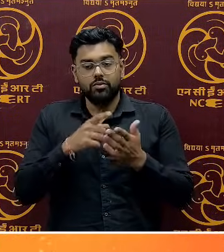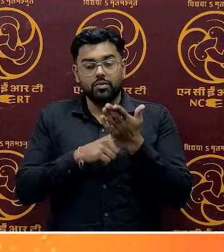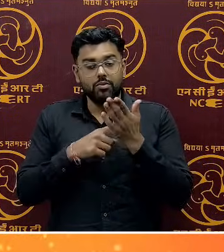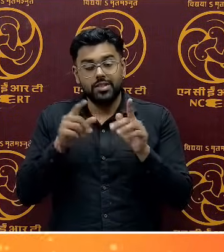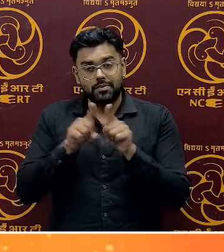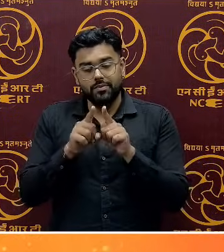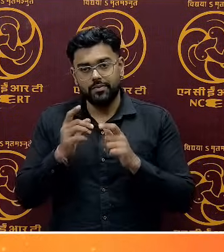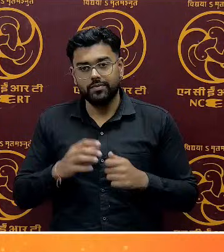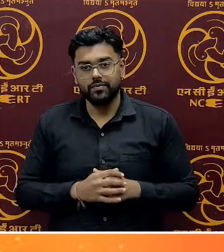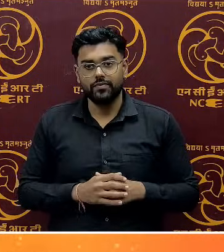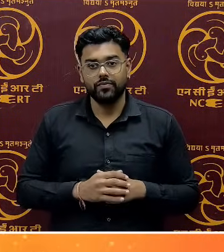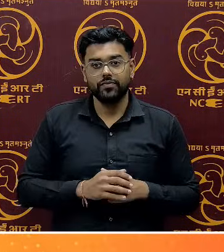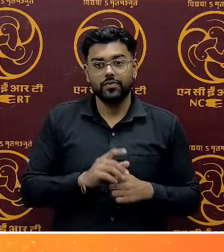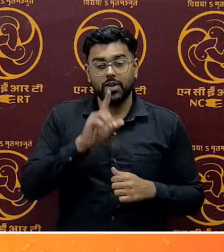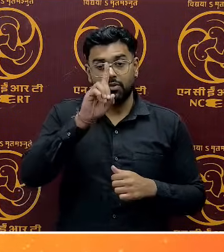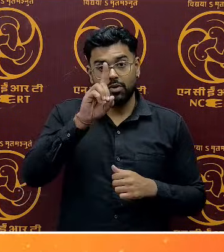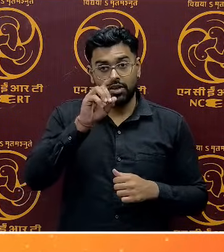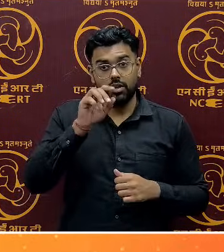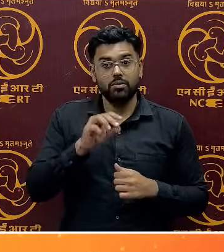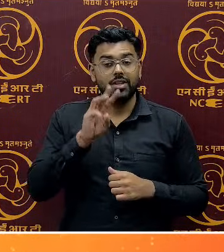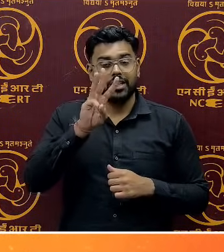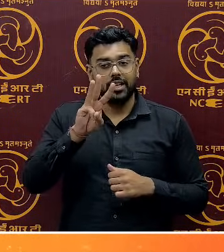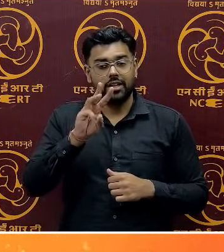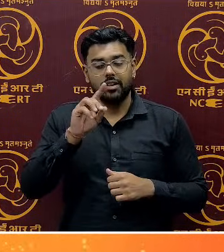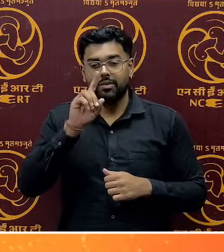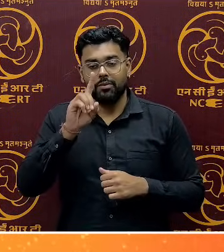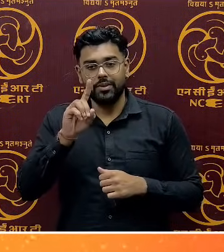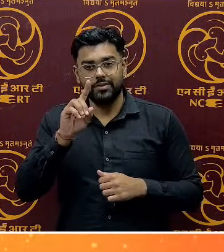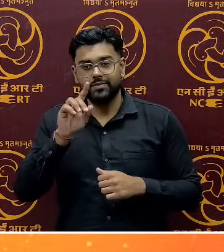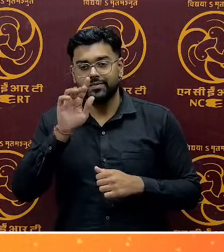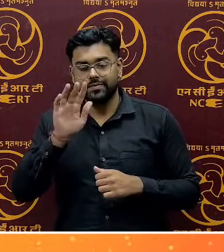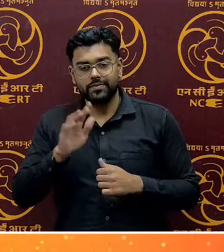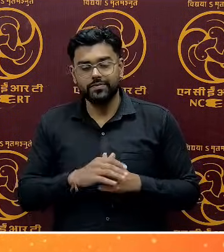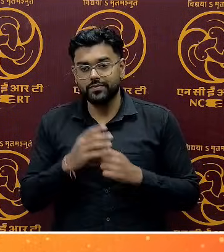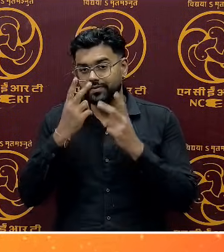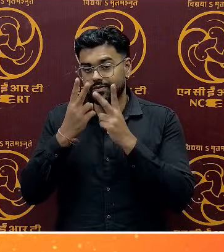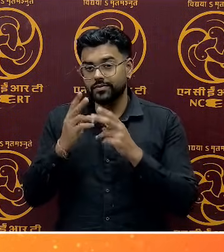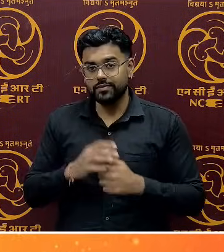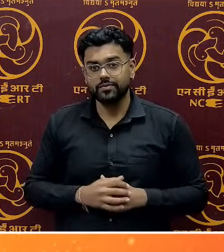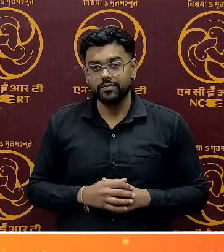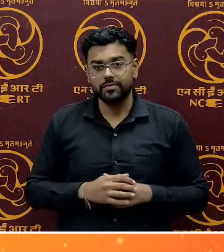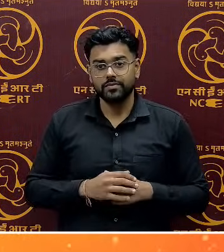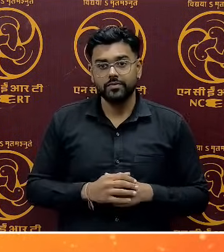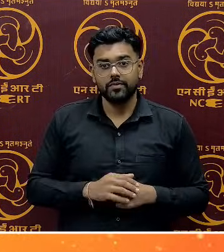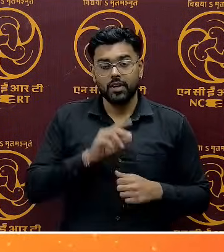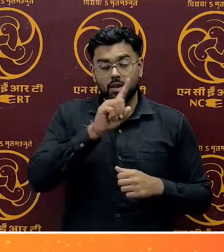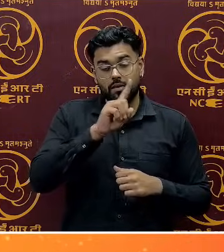children. What about 1331? 11 into 11 into 11 will give me